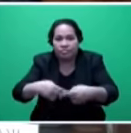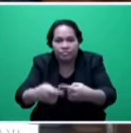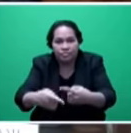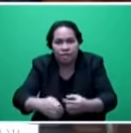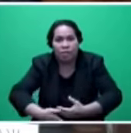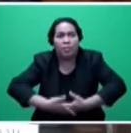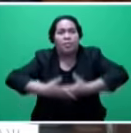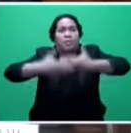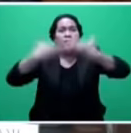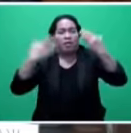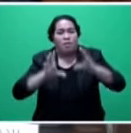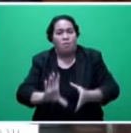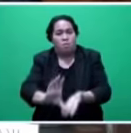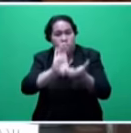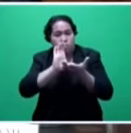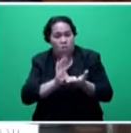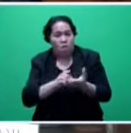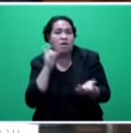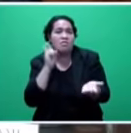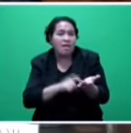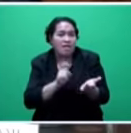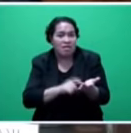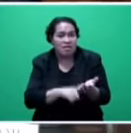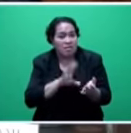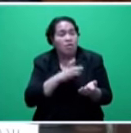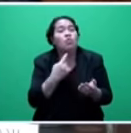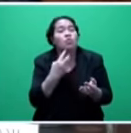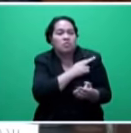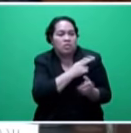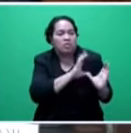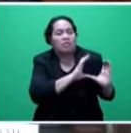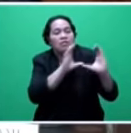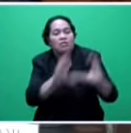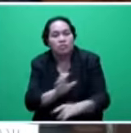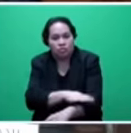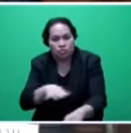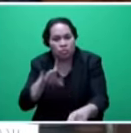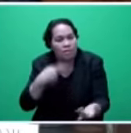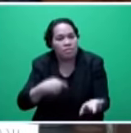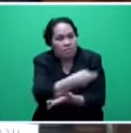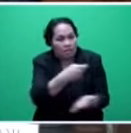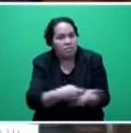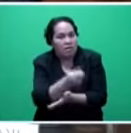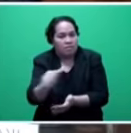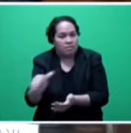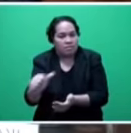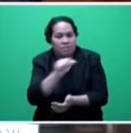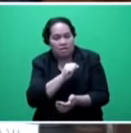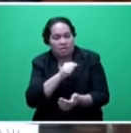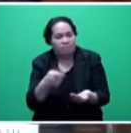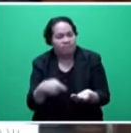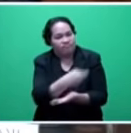humongous debt on the backs of a future generation is diminishing the country's ability to consider fiscal policy